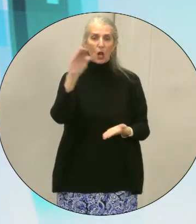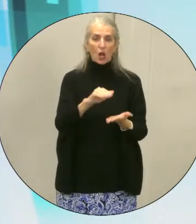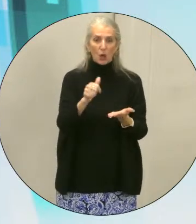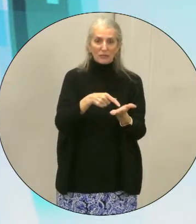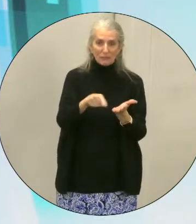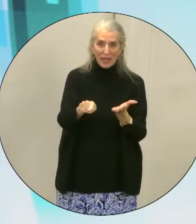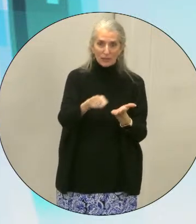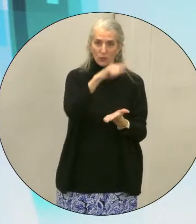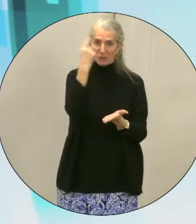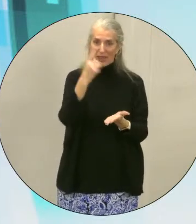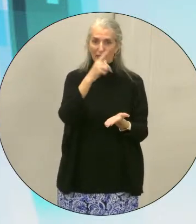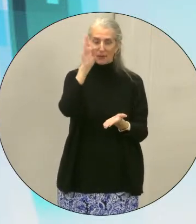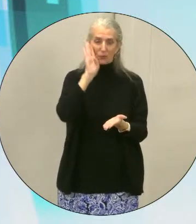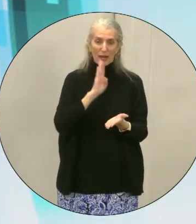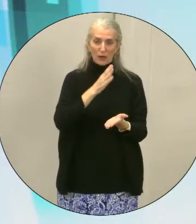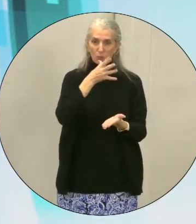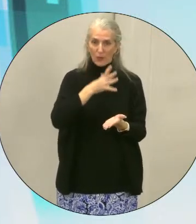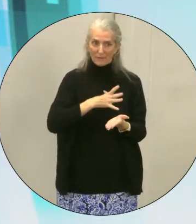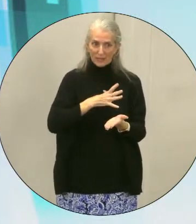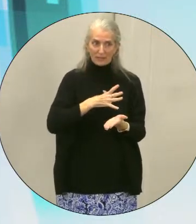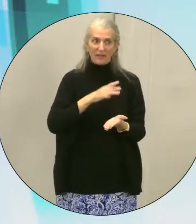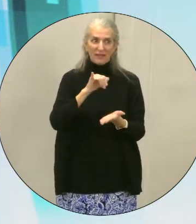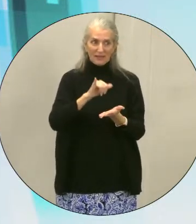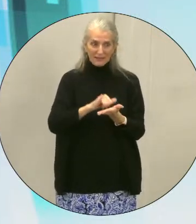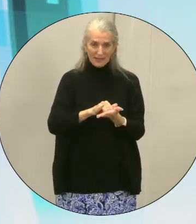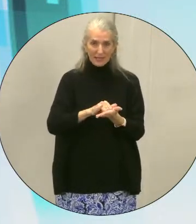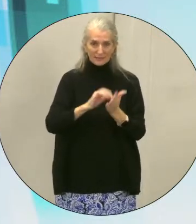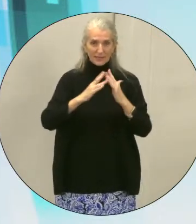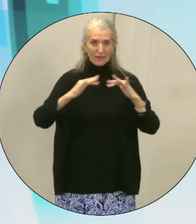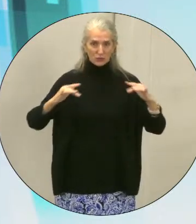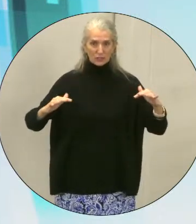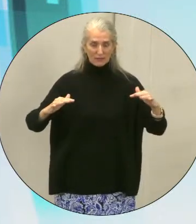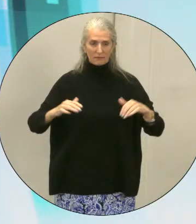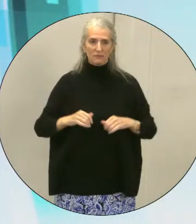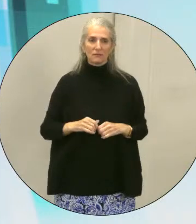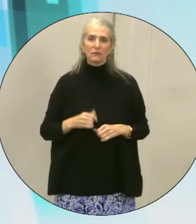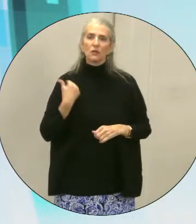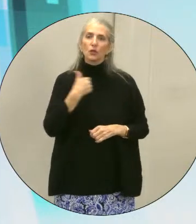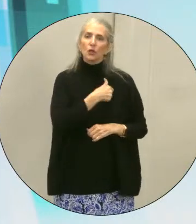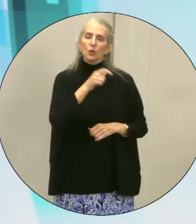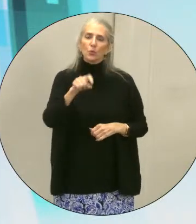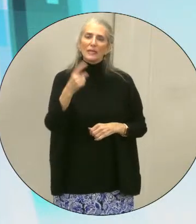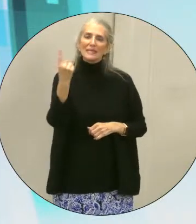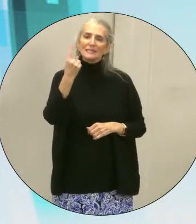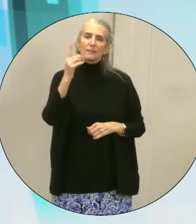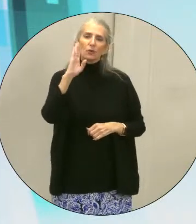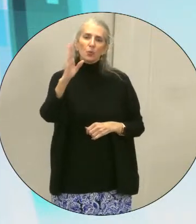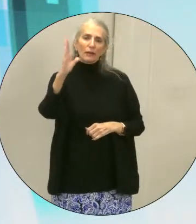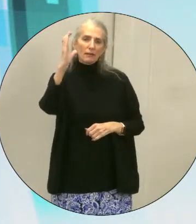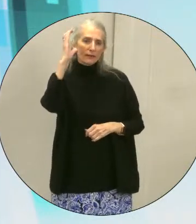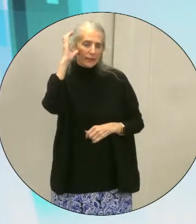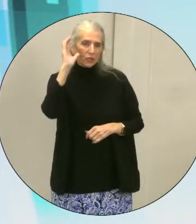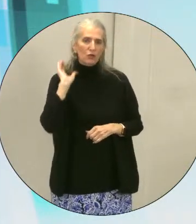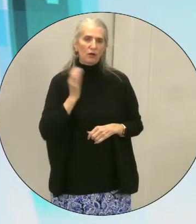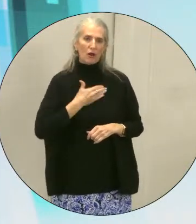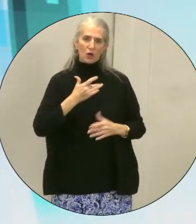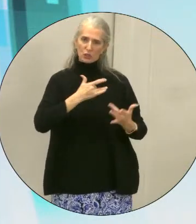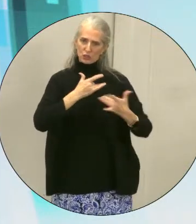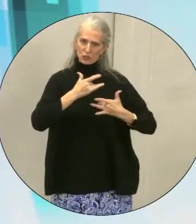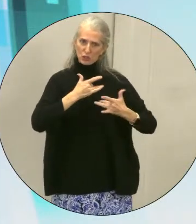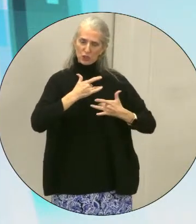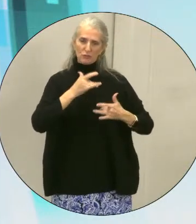Black and brown women. That's real diversity. We need someone that will hear our concerns and take them